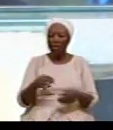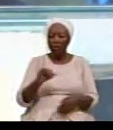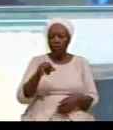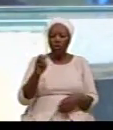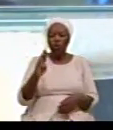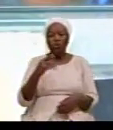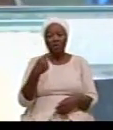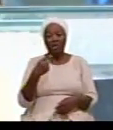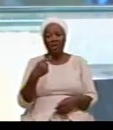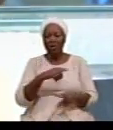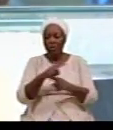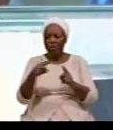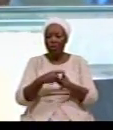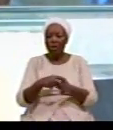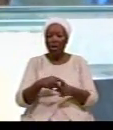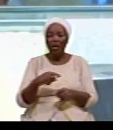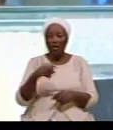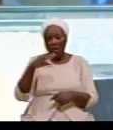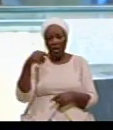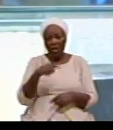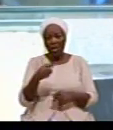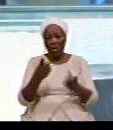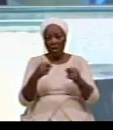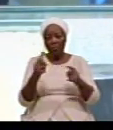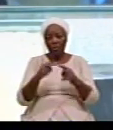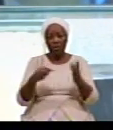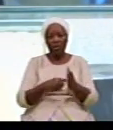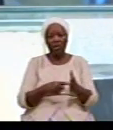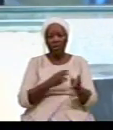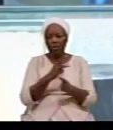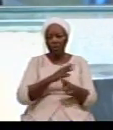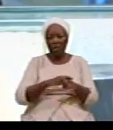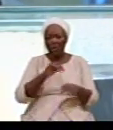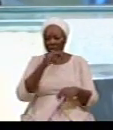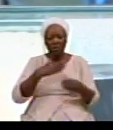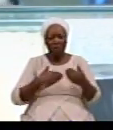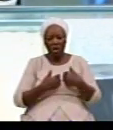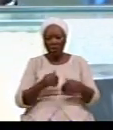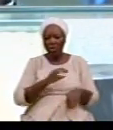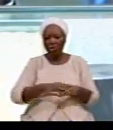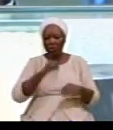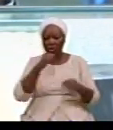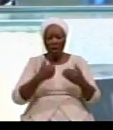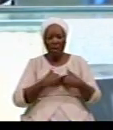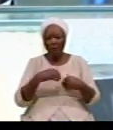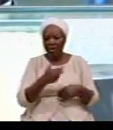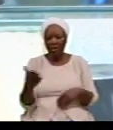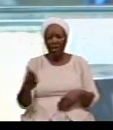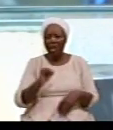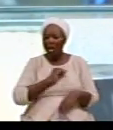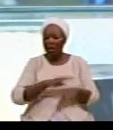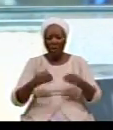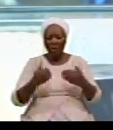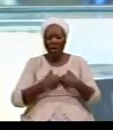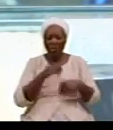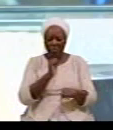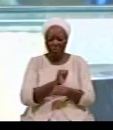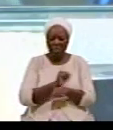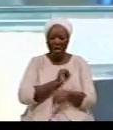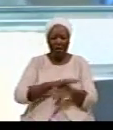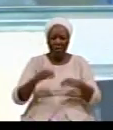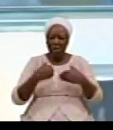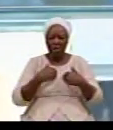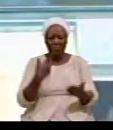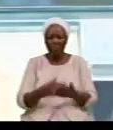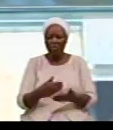into this world, I didn't have anything. I didn't have shelter. I didn't have job. I didn't have money.